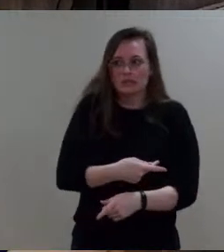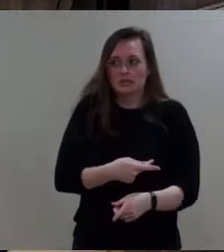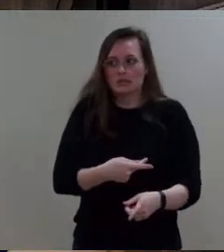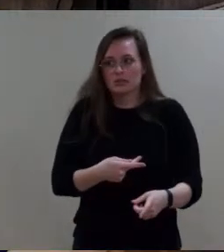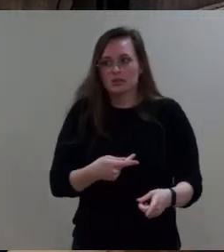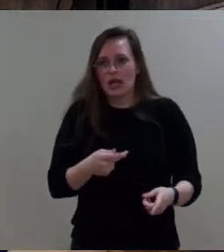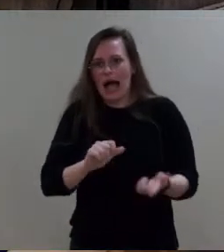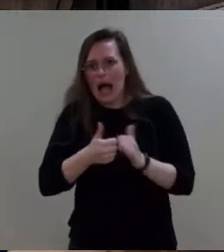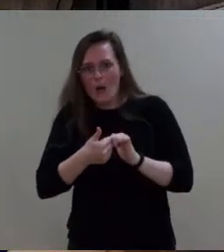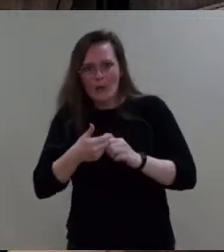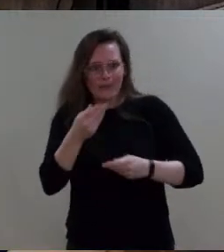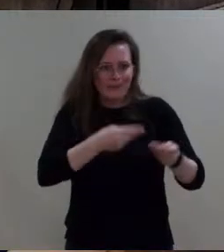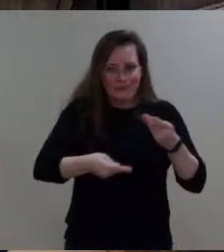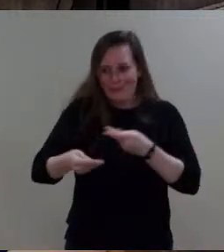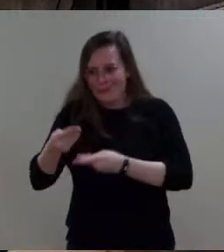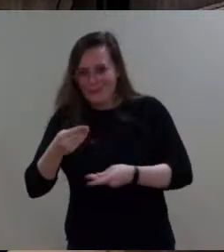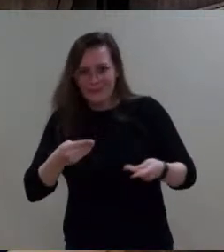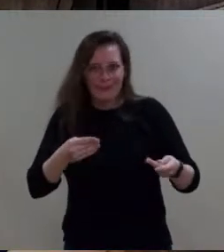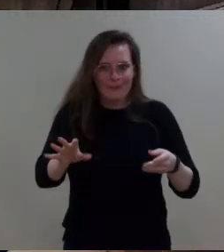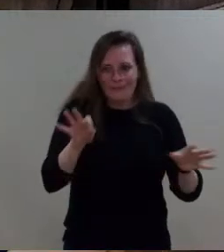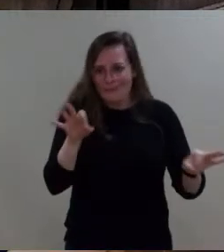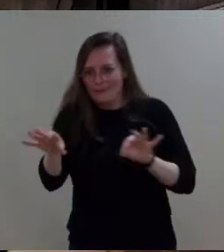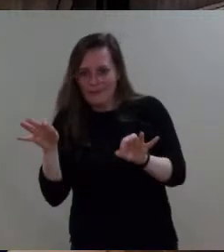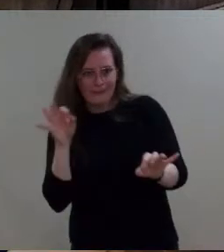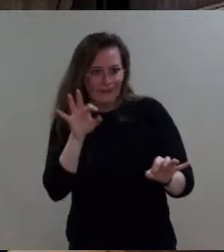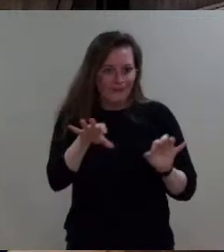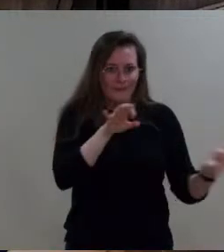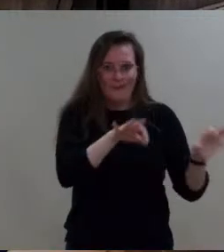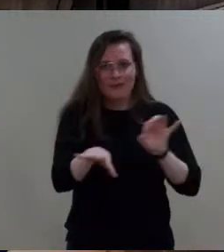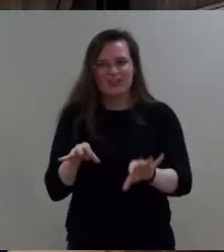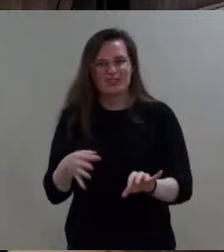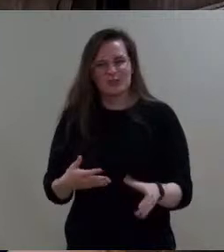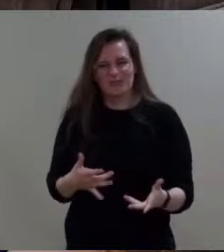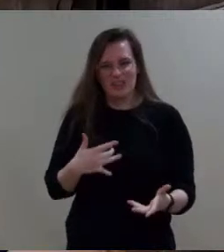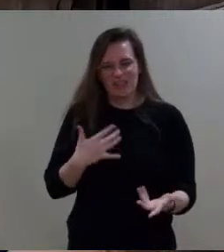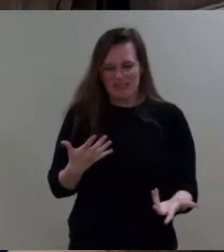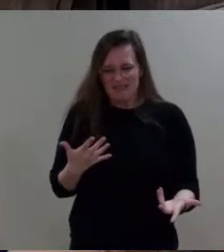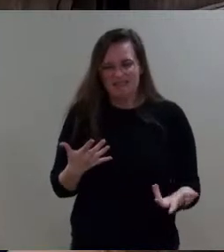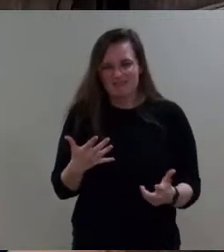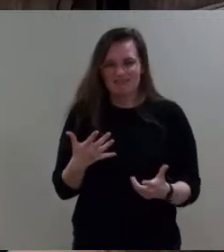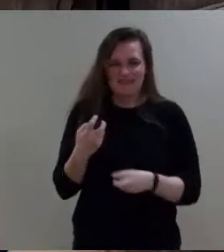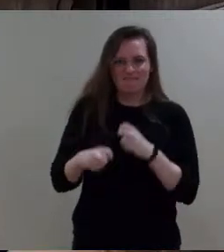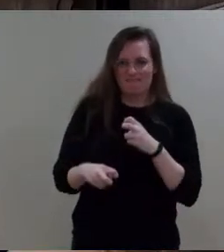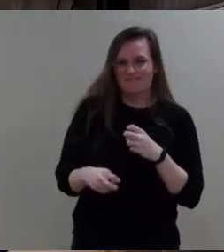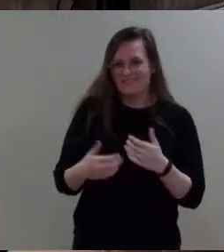just depends on what pocket they're taking it out of to give it back to us. Thank you.